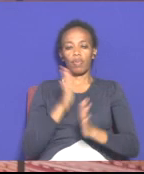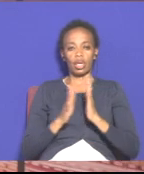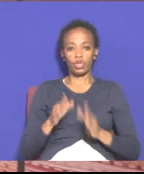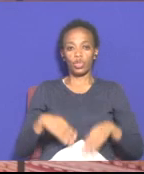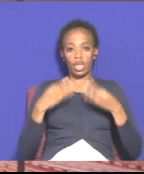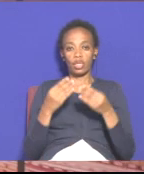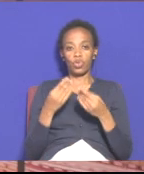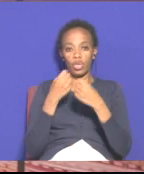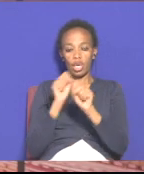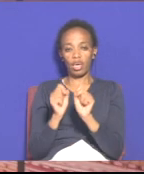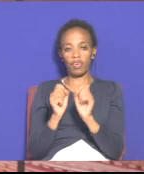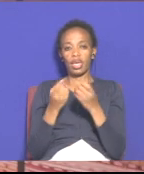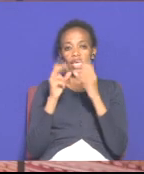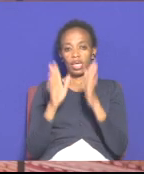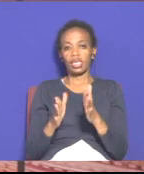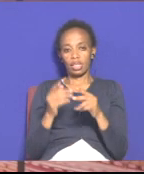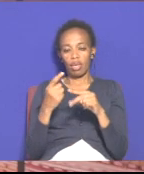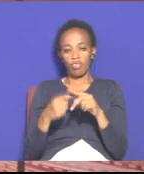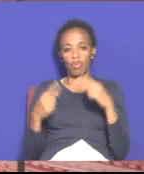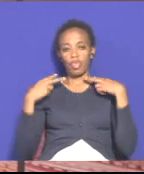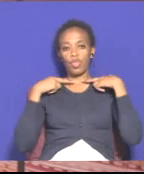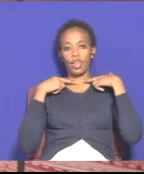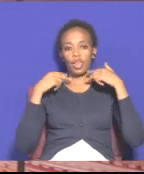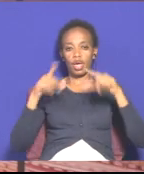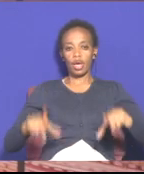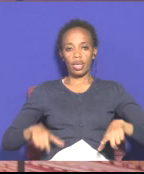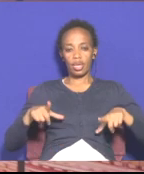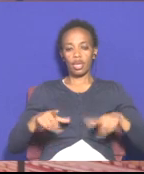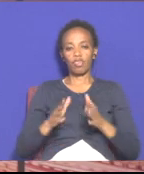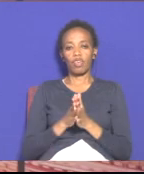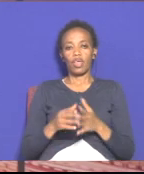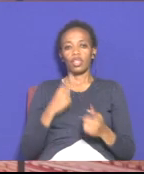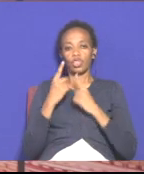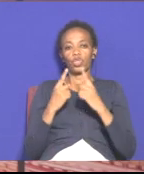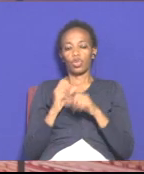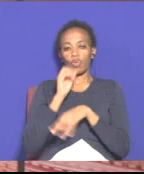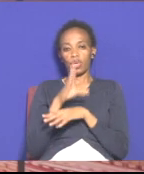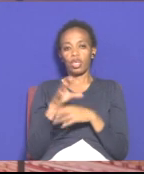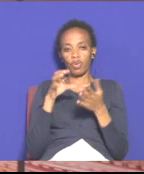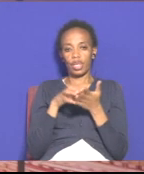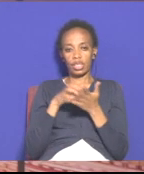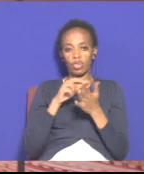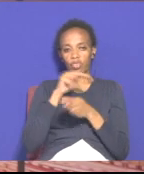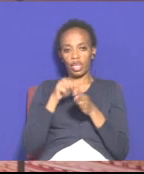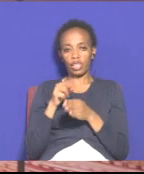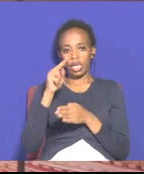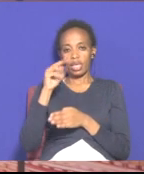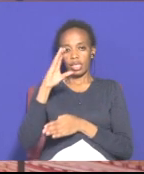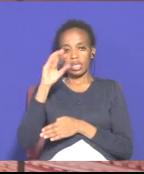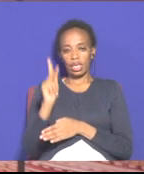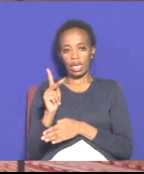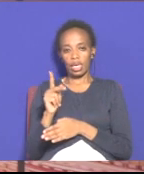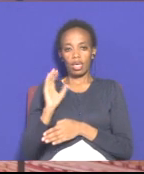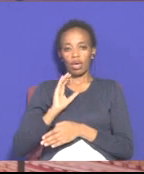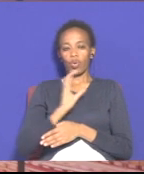deliver Kenyans from the suffocating high cost of living. Addressing the press on the state of the nation, the NCCK